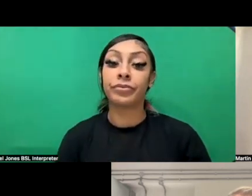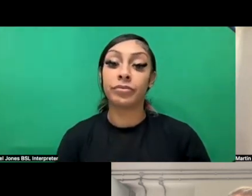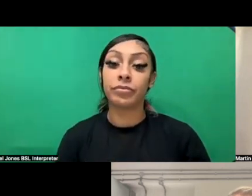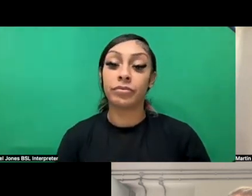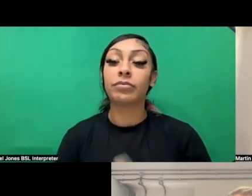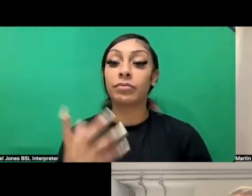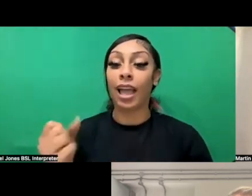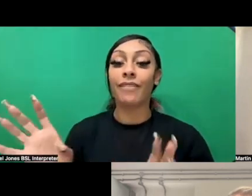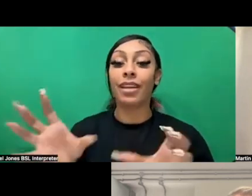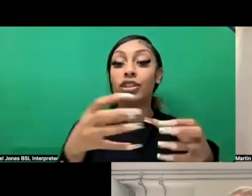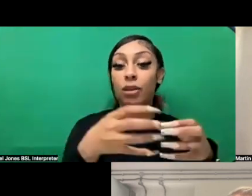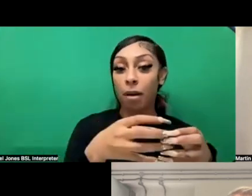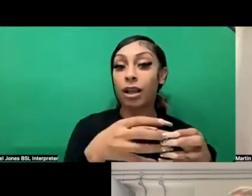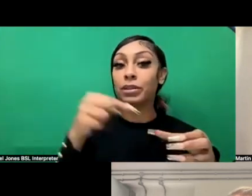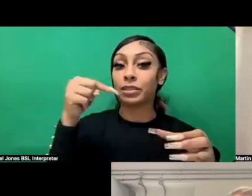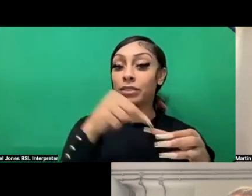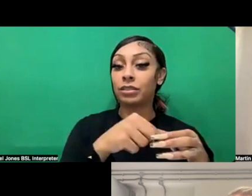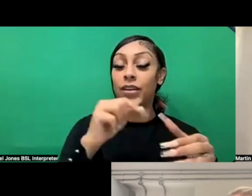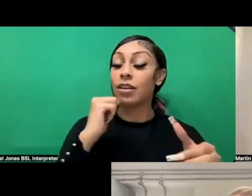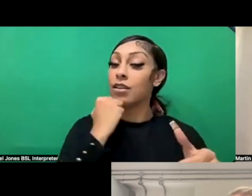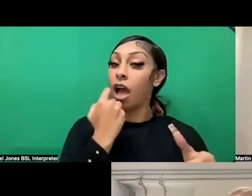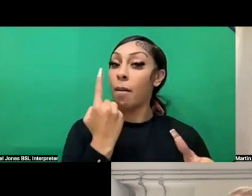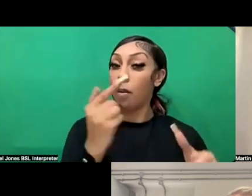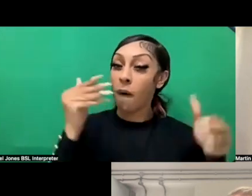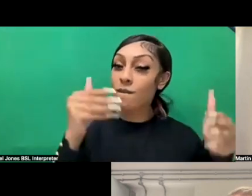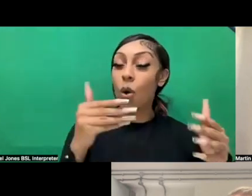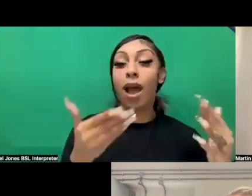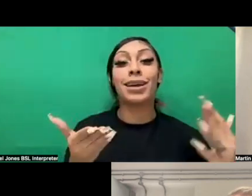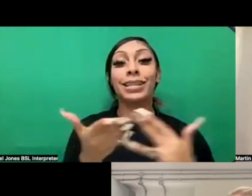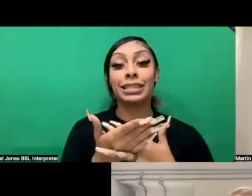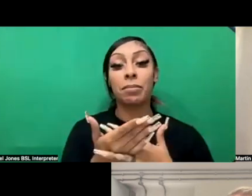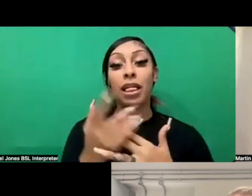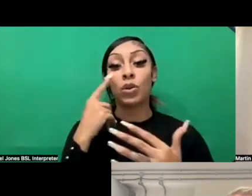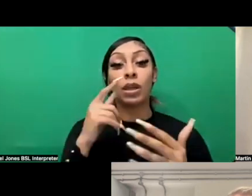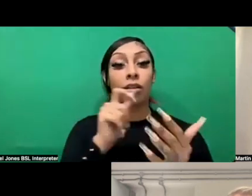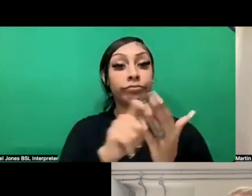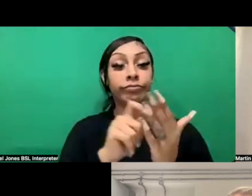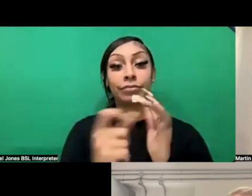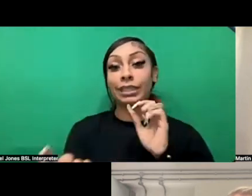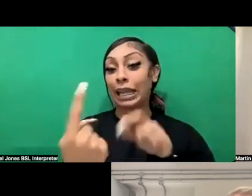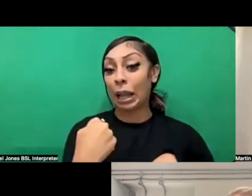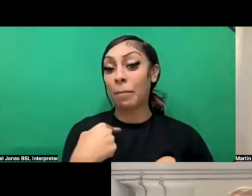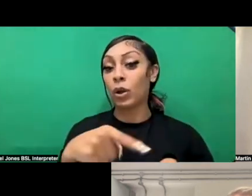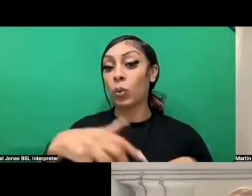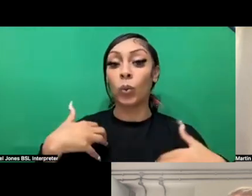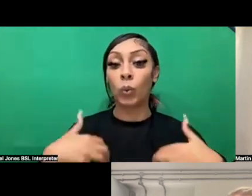department dedicated to accessibility. So you can write to us, for example, if you are interested, to